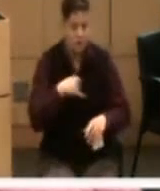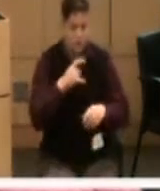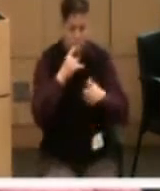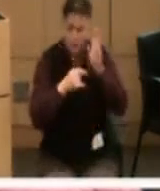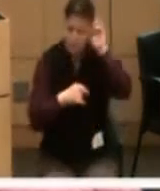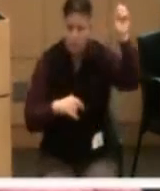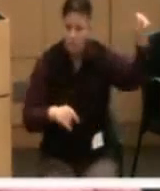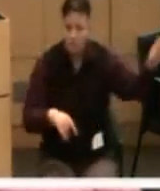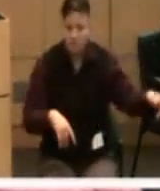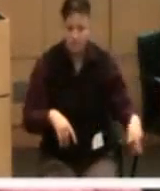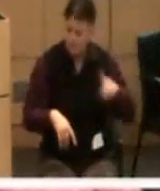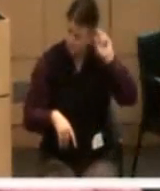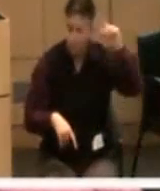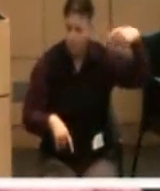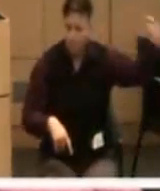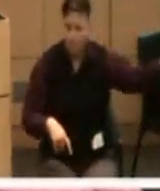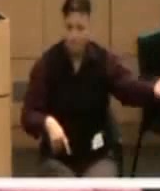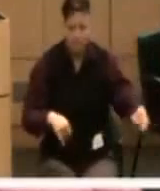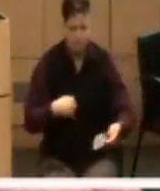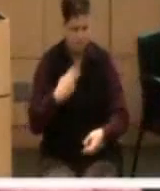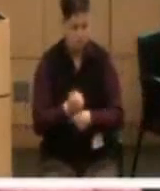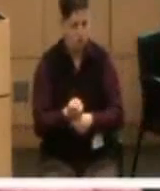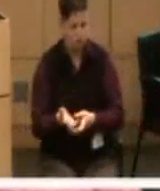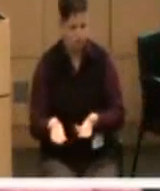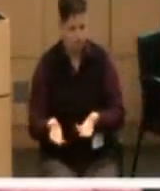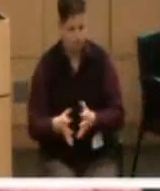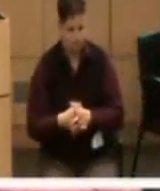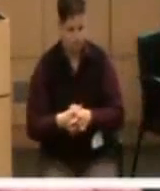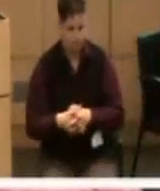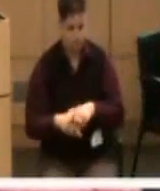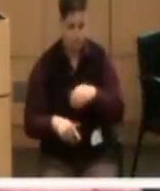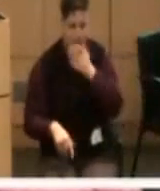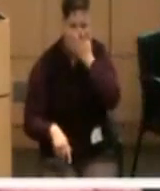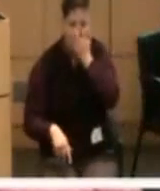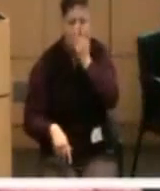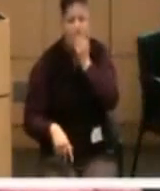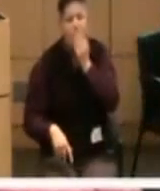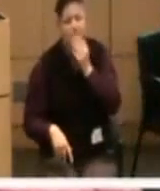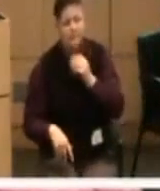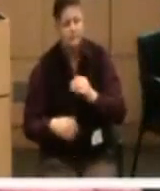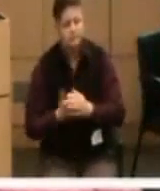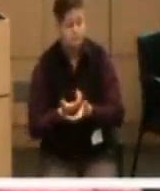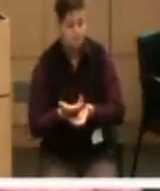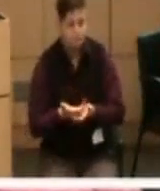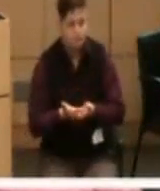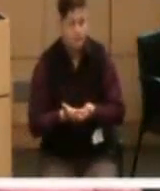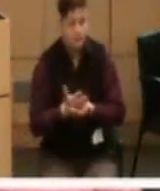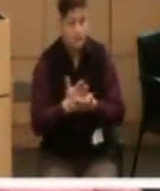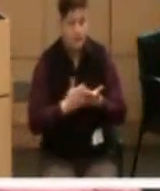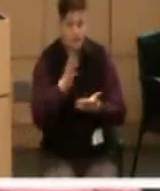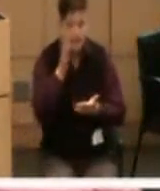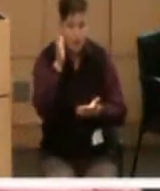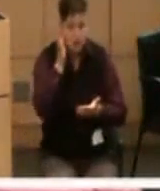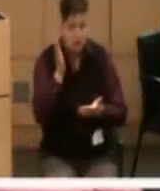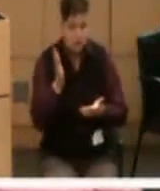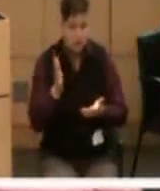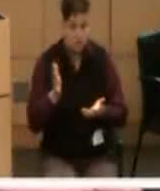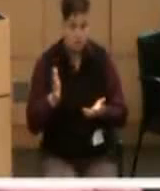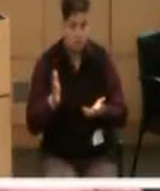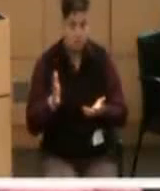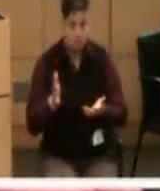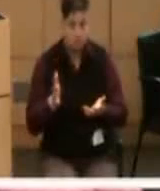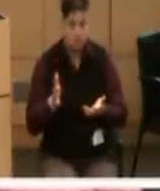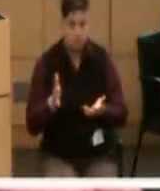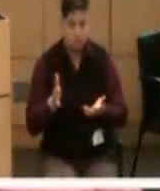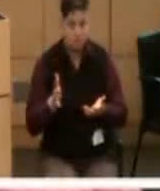it's really hard. And there are parents who are highly, you know, all they have to do is you know,